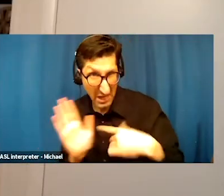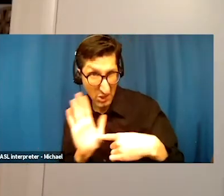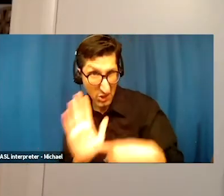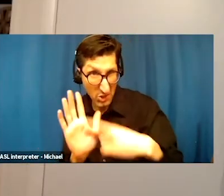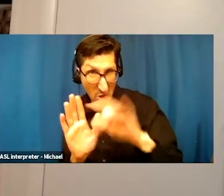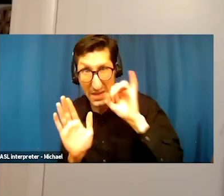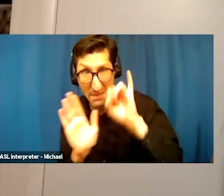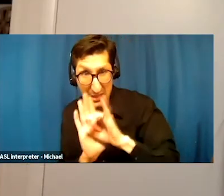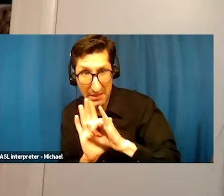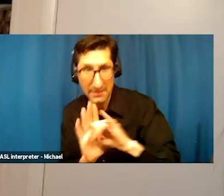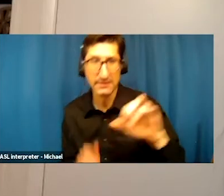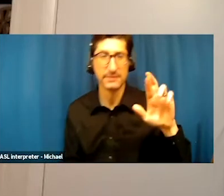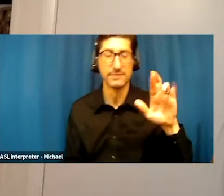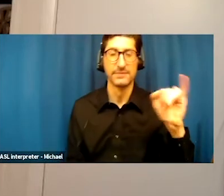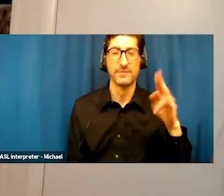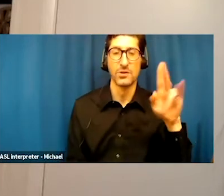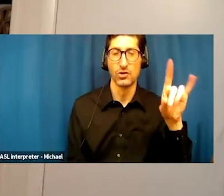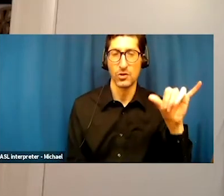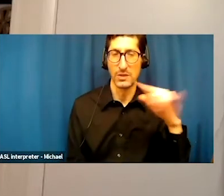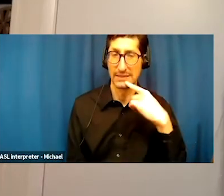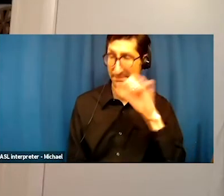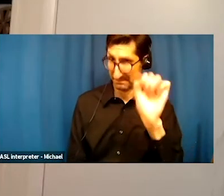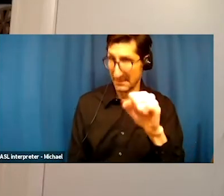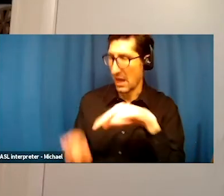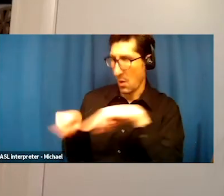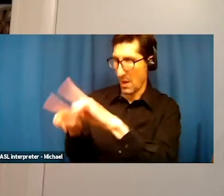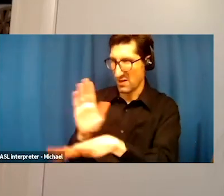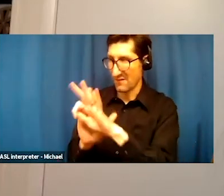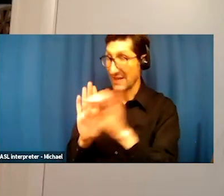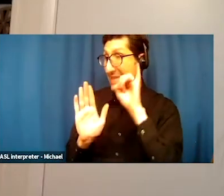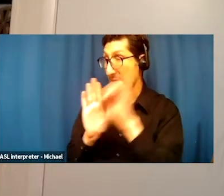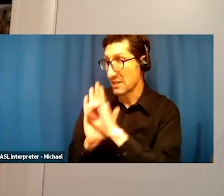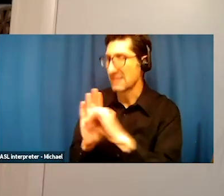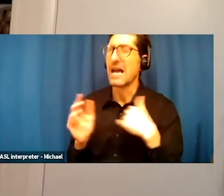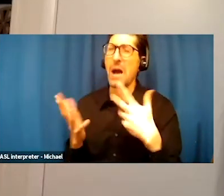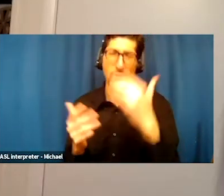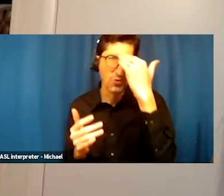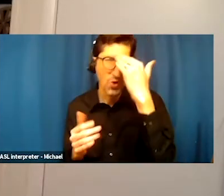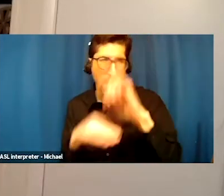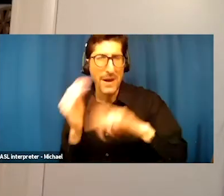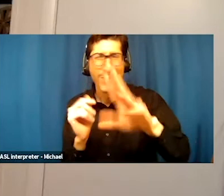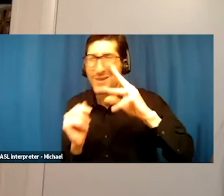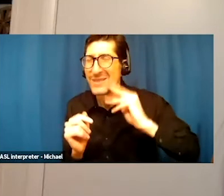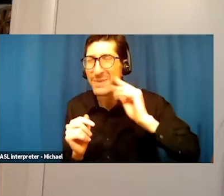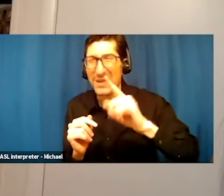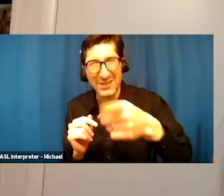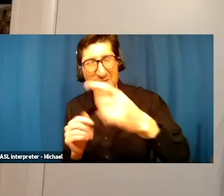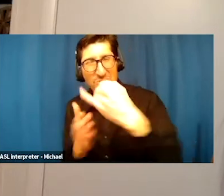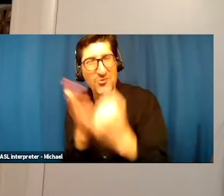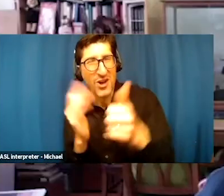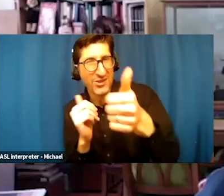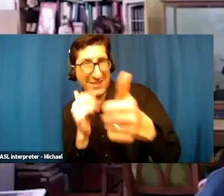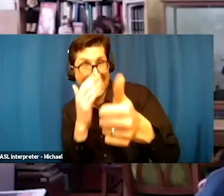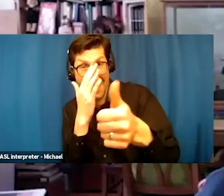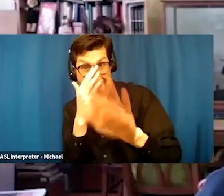while you do that, I want to ask you, um, the flip side of that question is, what's it like to do your own self-portrait of which you've done quite a few?